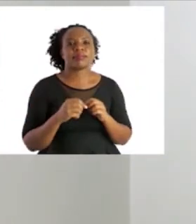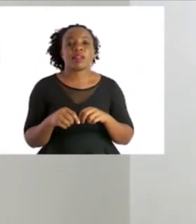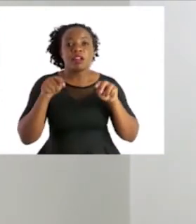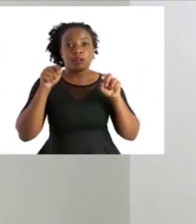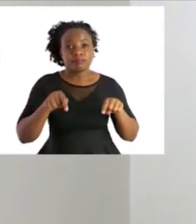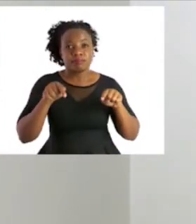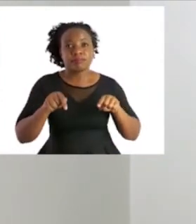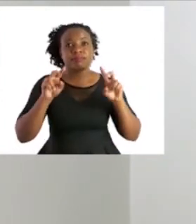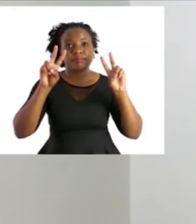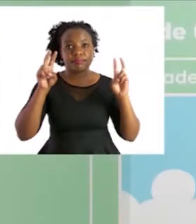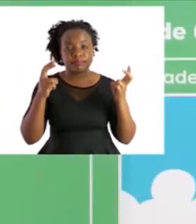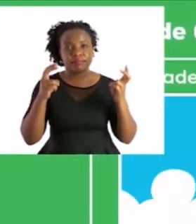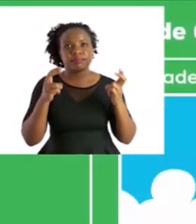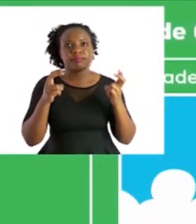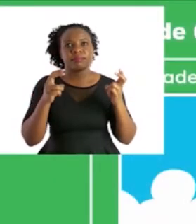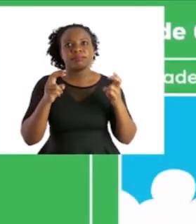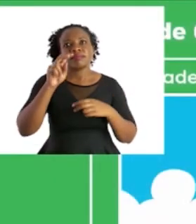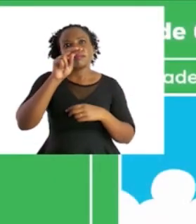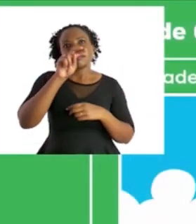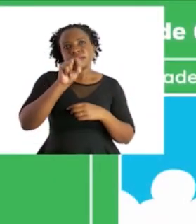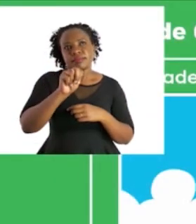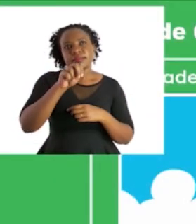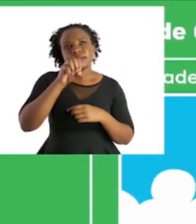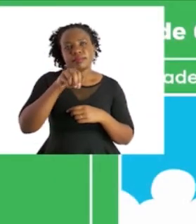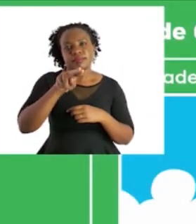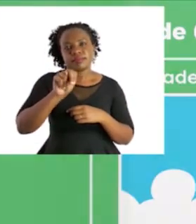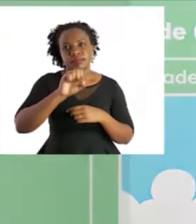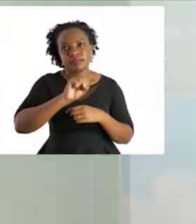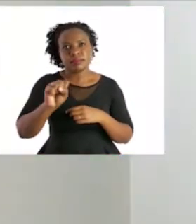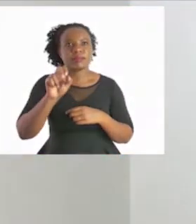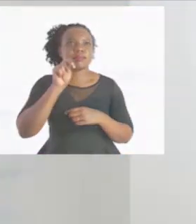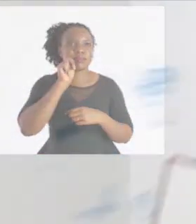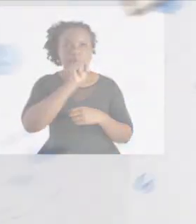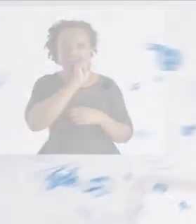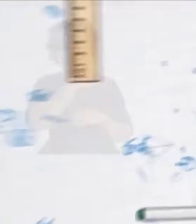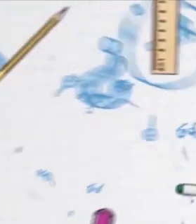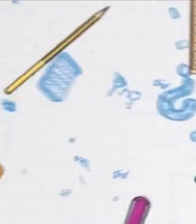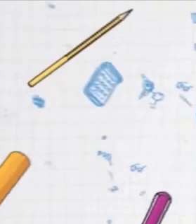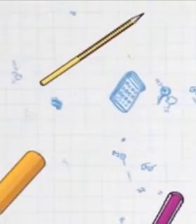Today's lesson is going to be on nouns.